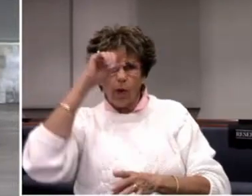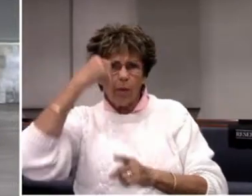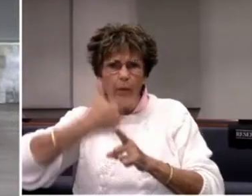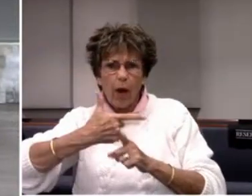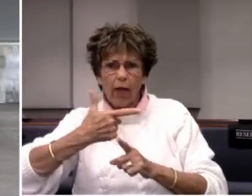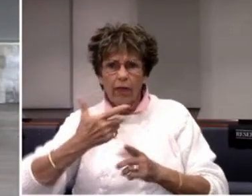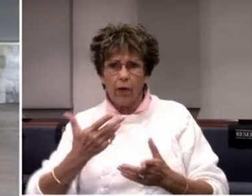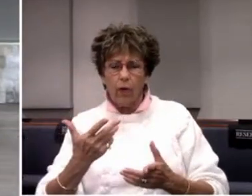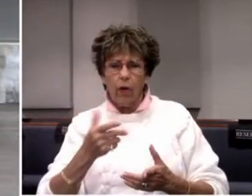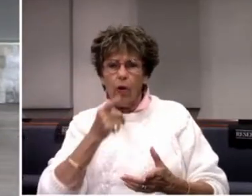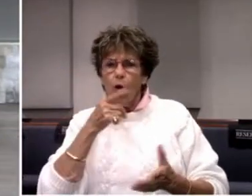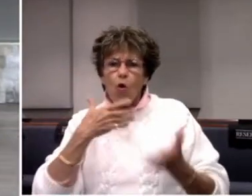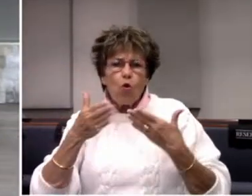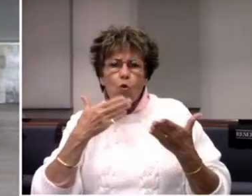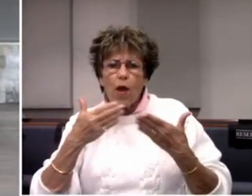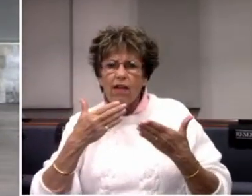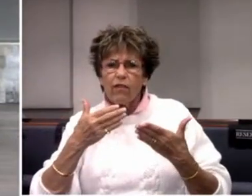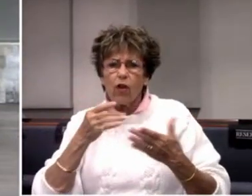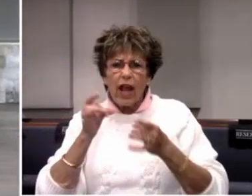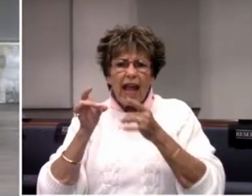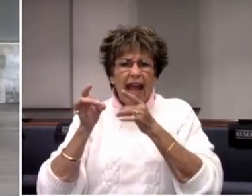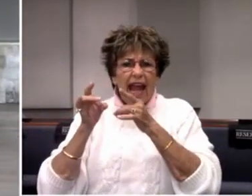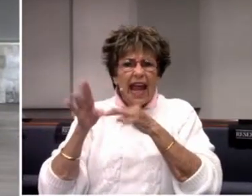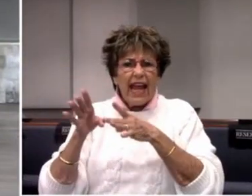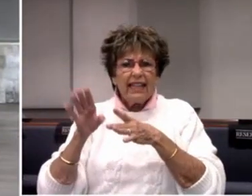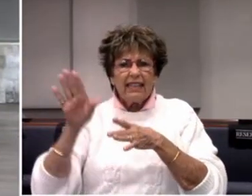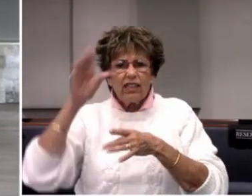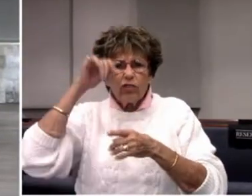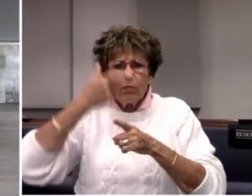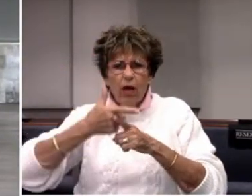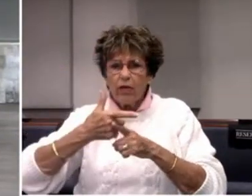For he that hateth his brother knoweth not God.